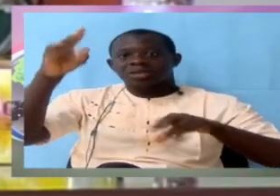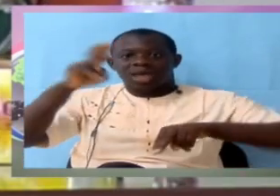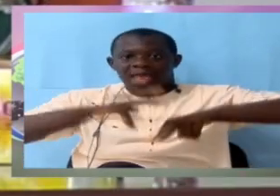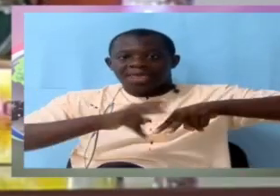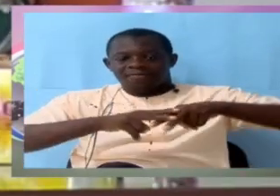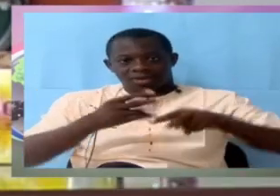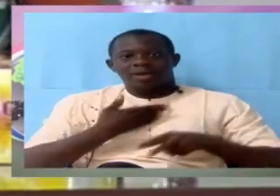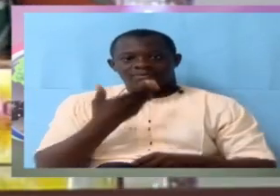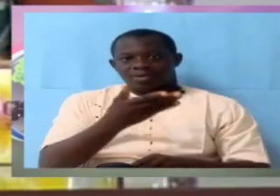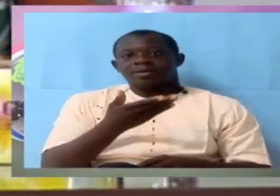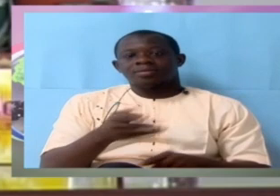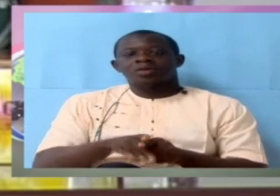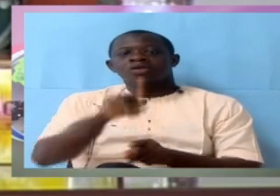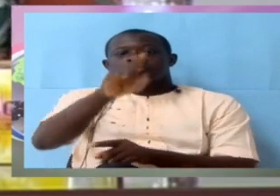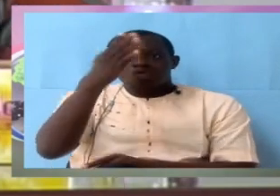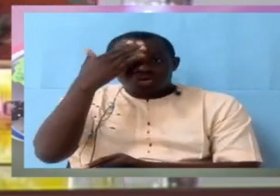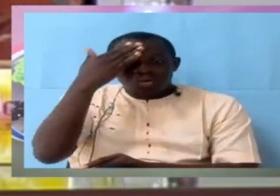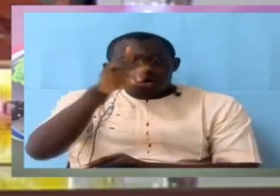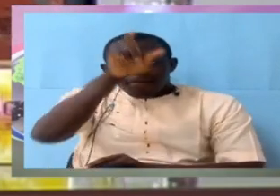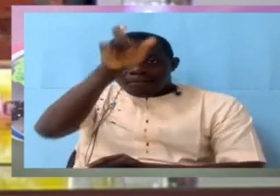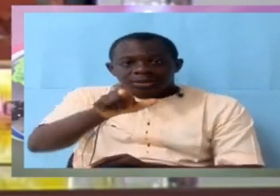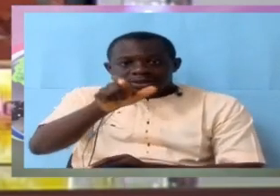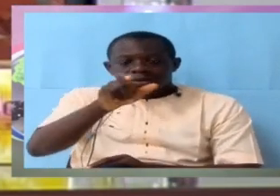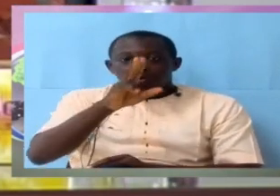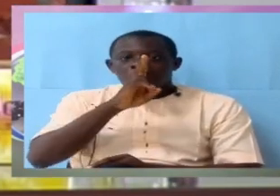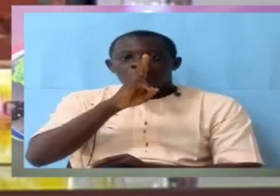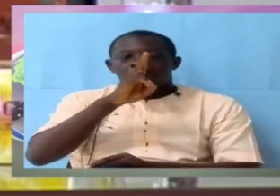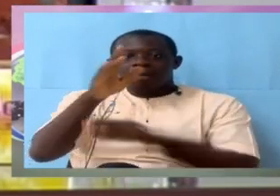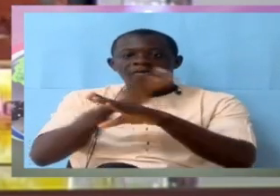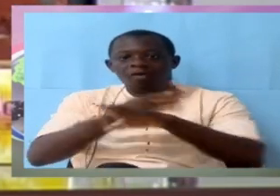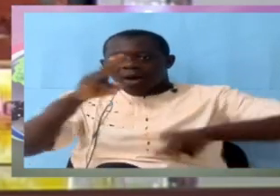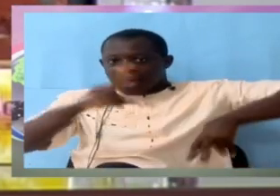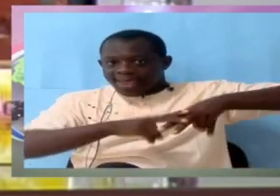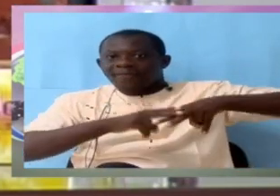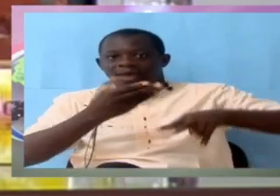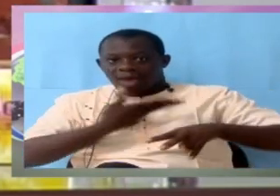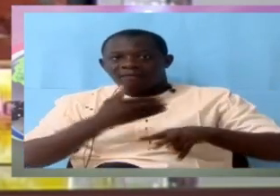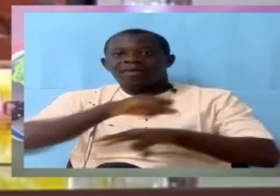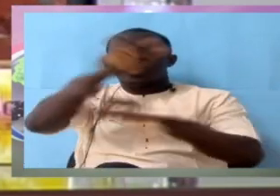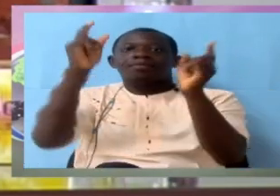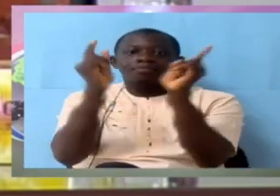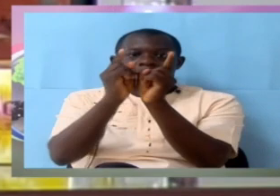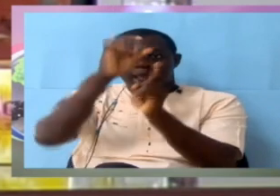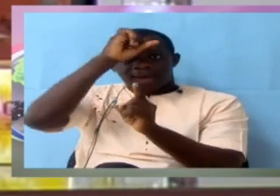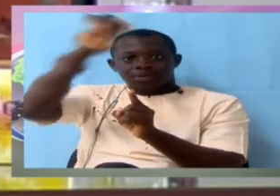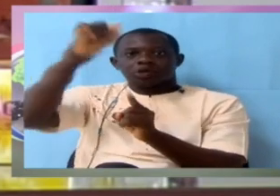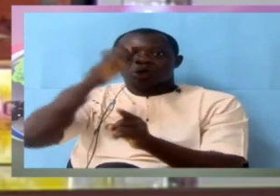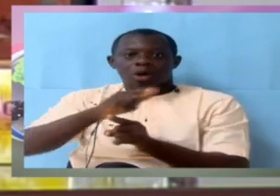cured by this said treatment? For if I'm kundu ya sede ale bang mola me alon ko ajara ta nyin jara lo nyin kola bang.